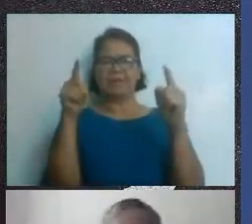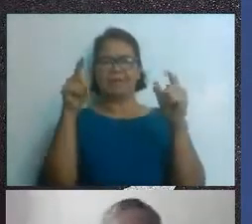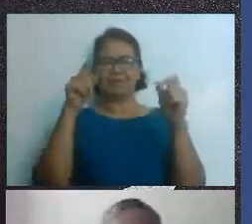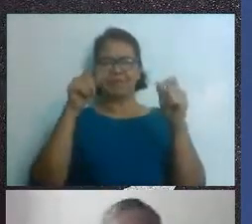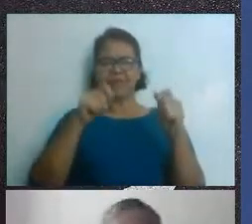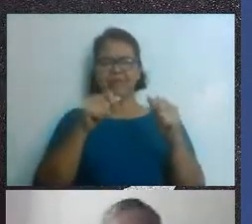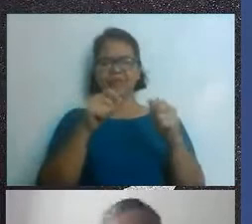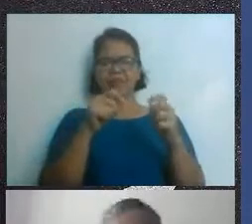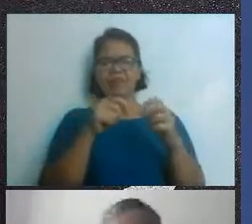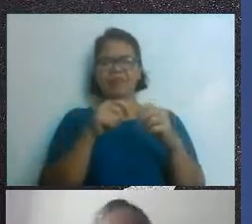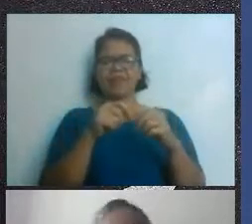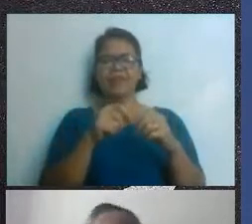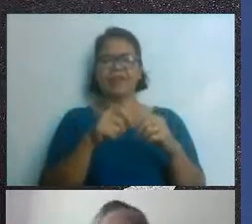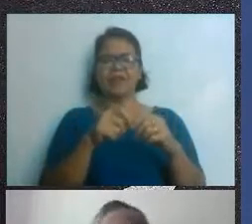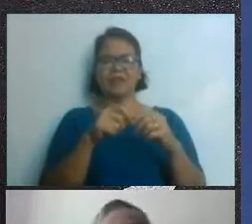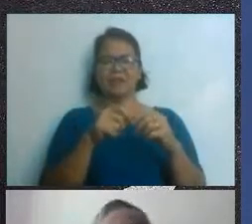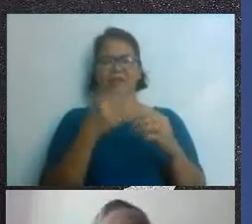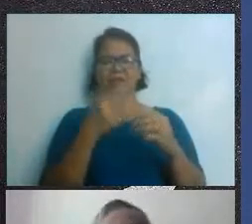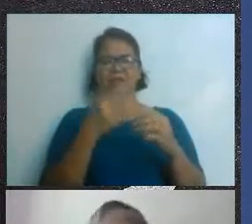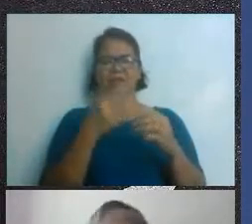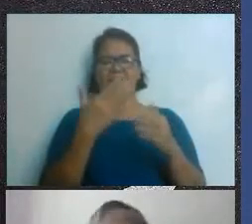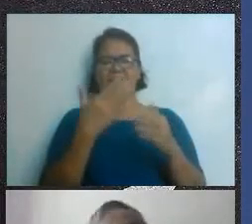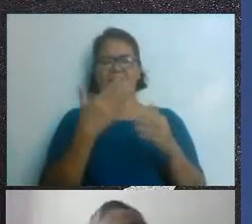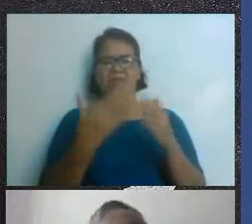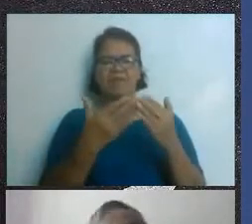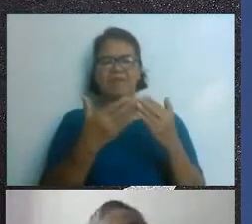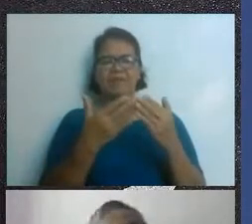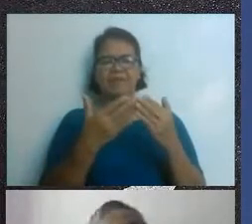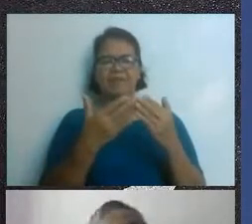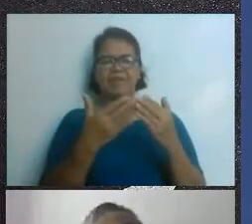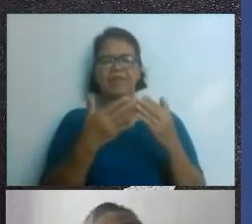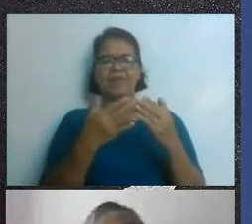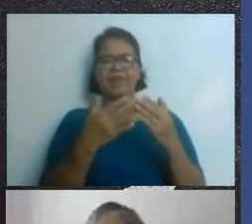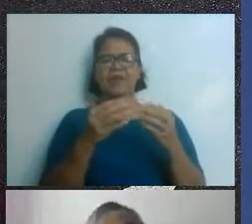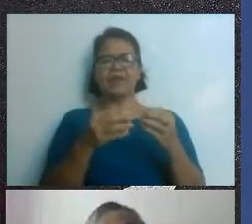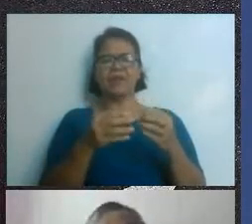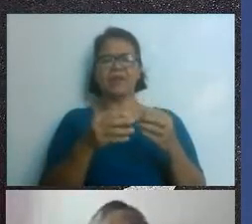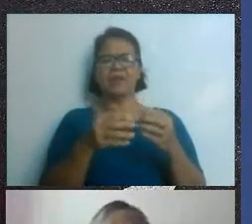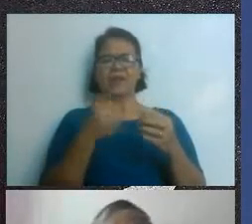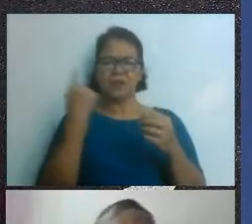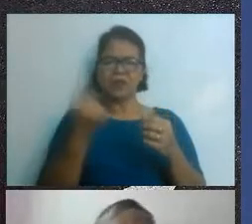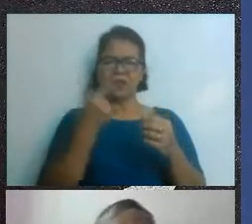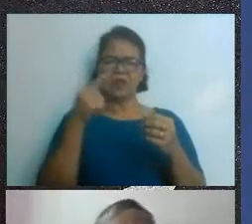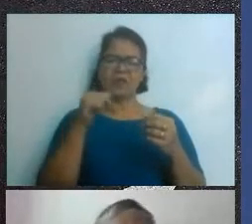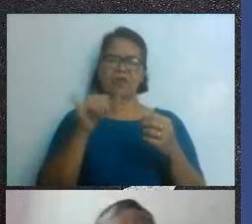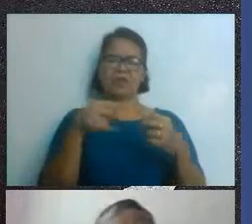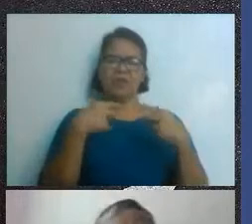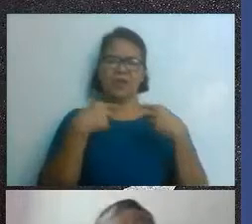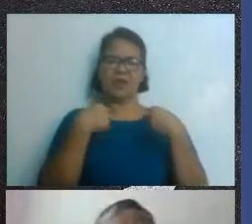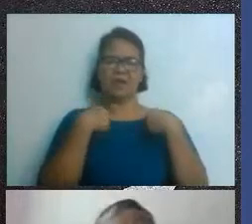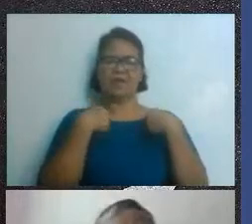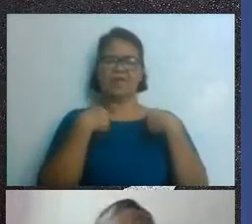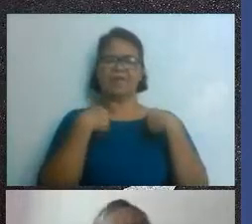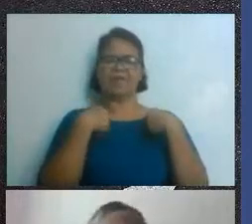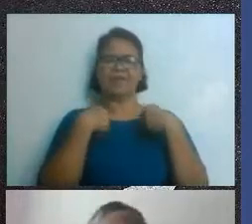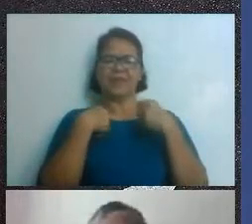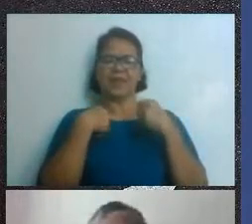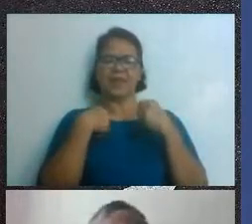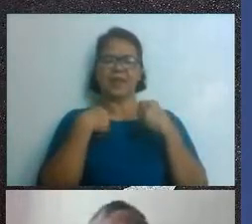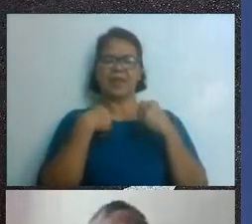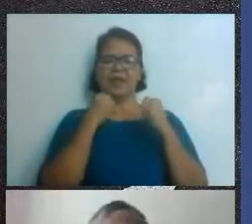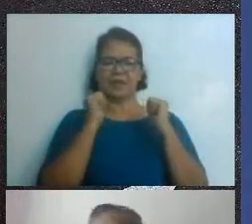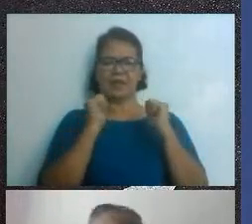off socioeconomically, always have an advantage when it comes to basic education or even other